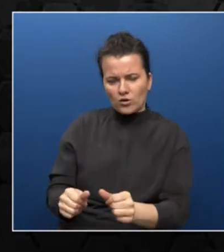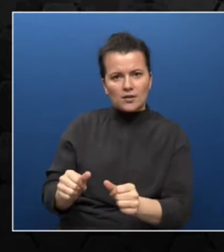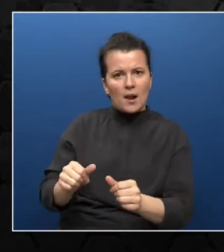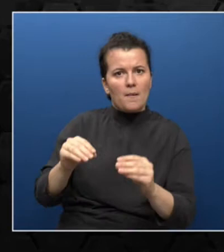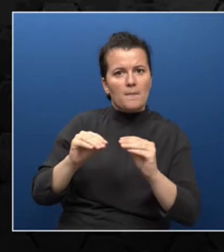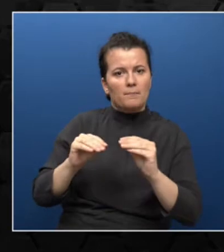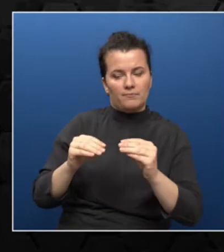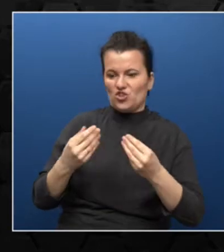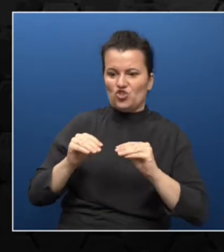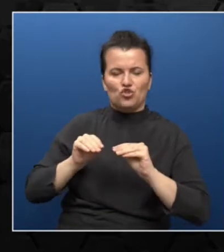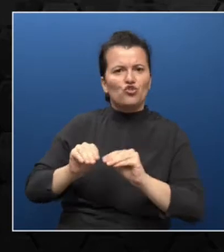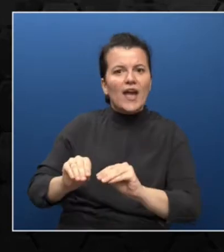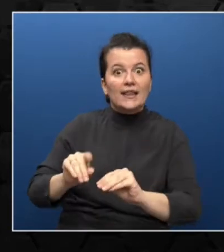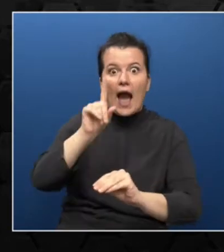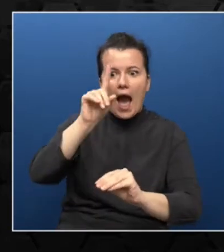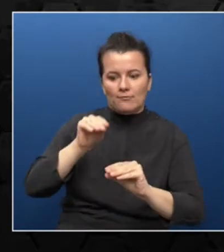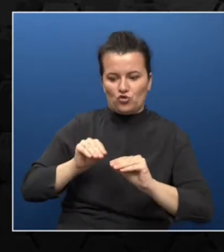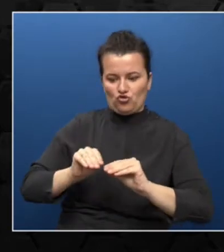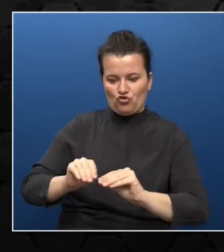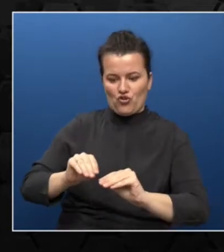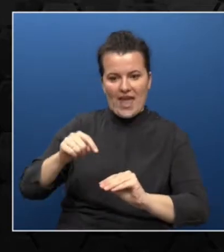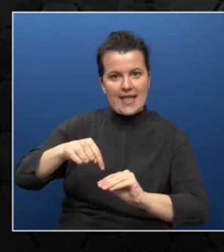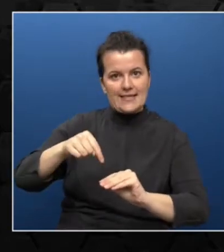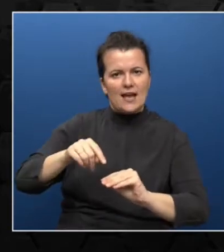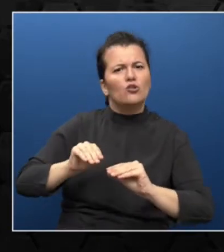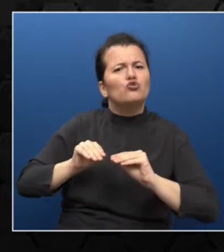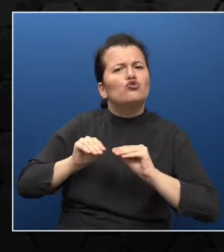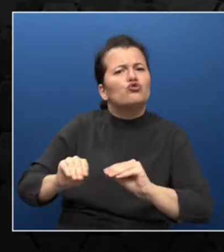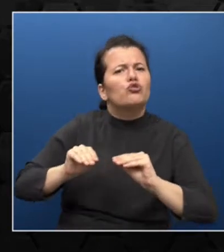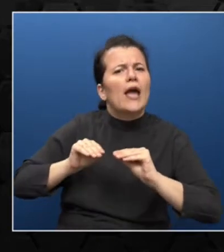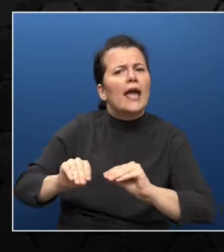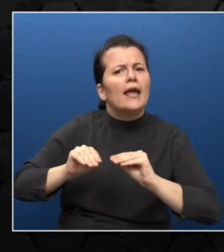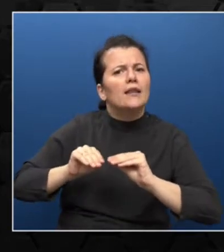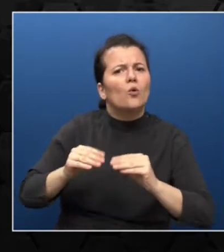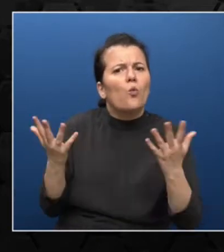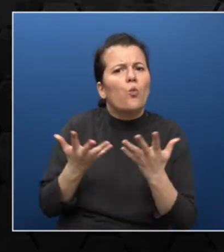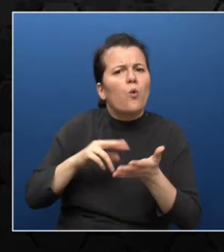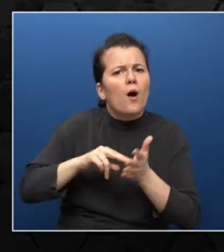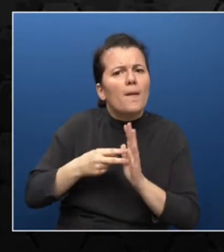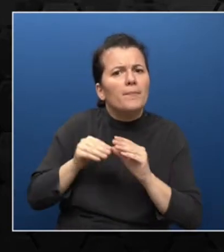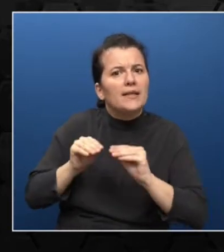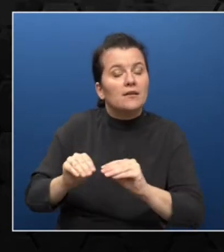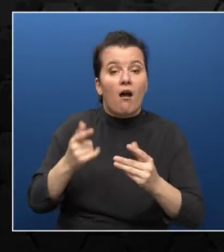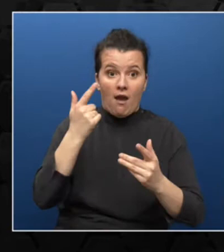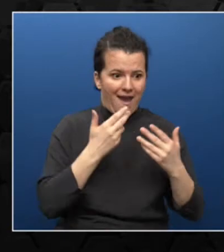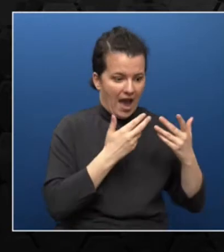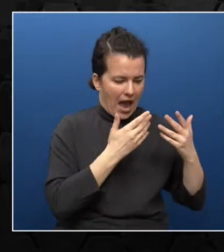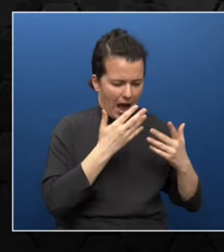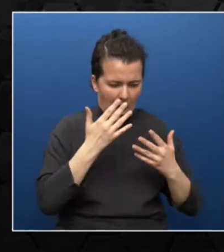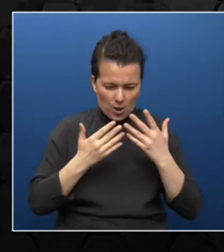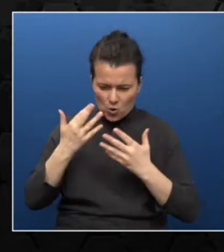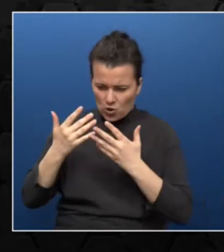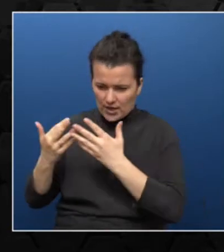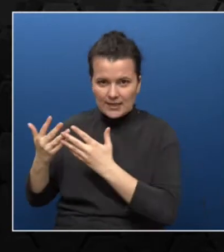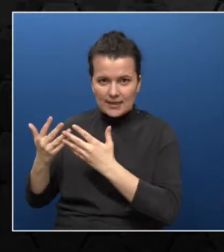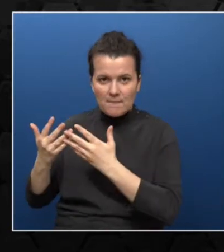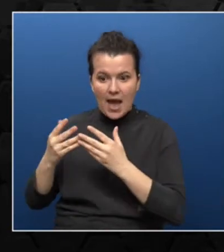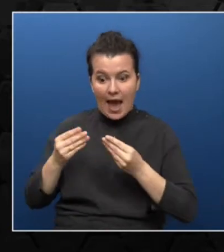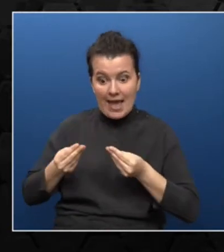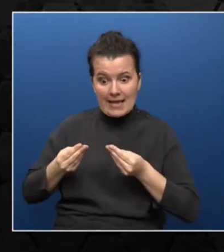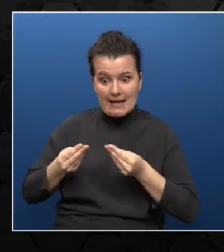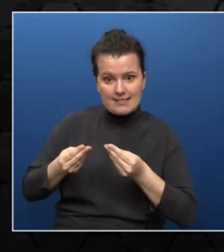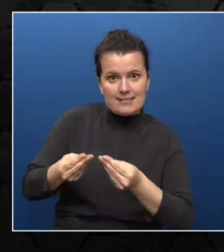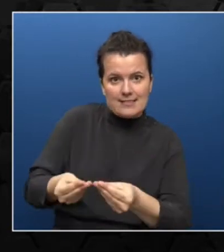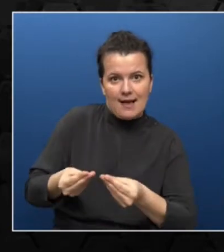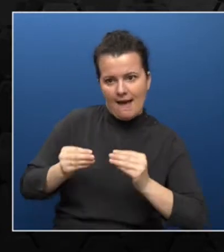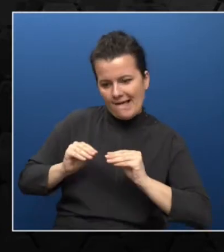training? It basically means that the machine learning model, using the algorithm that we provided to it, it's trying to figure out these variables that I